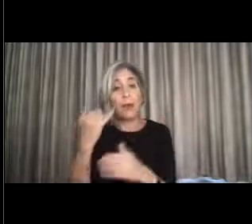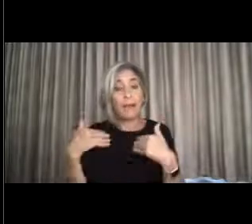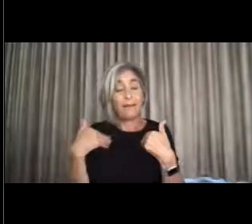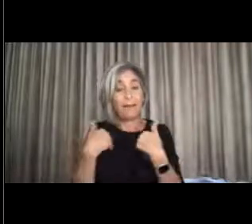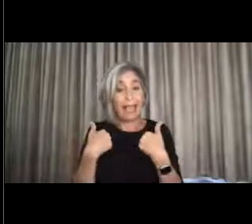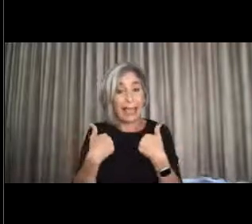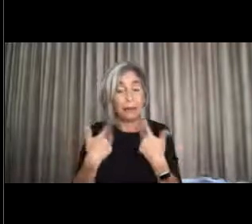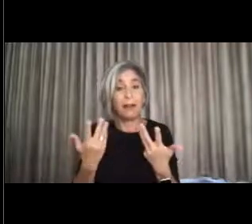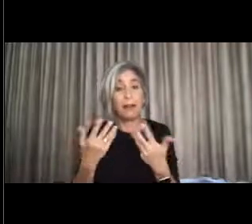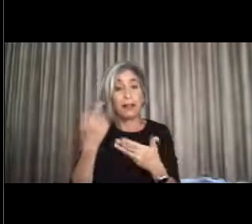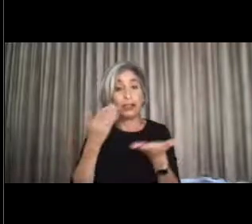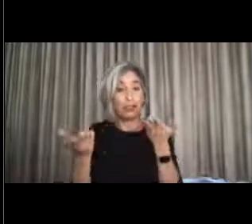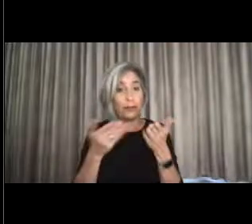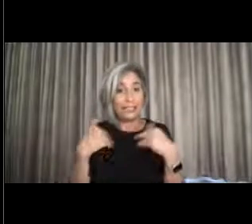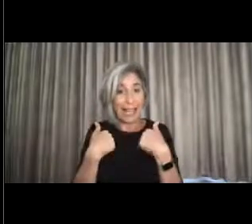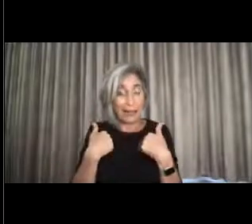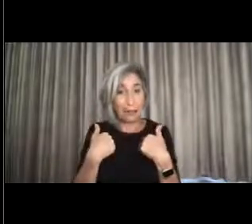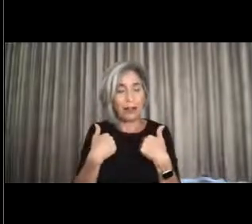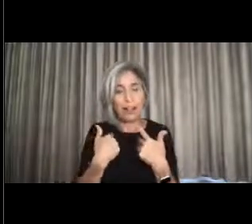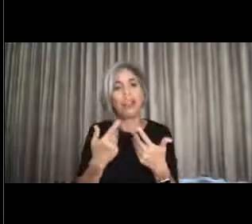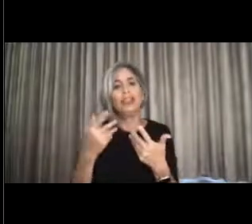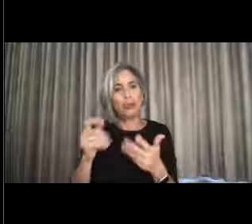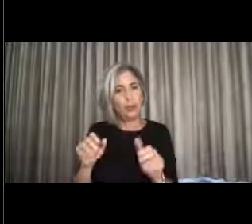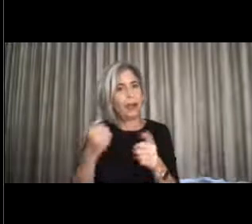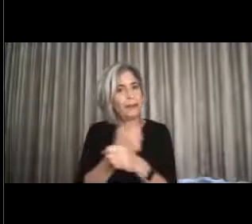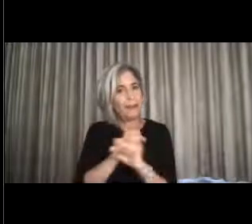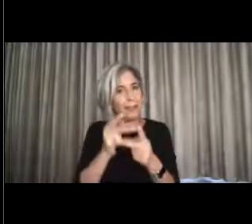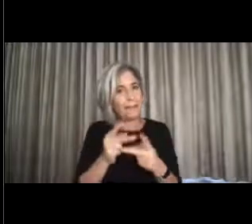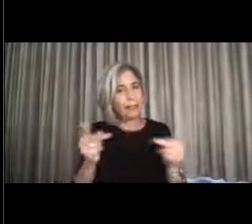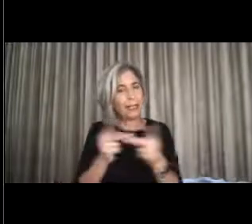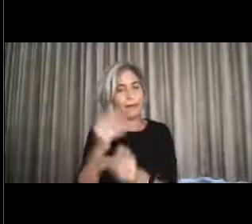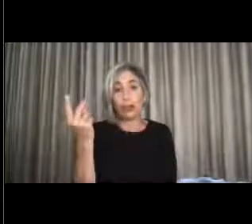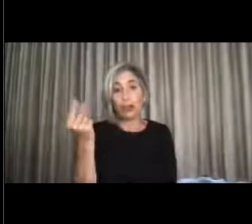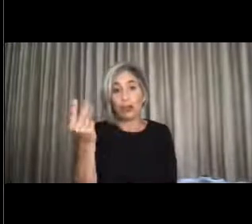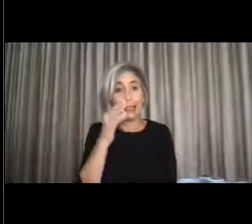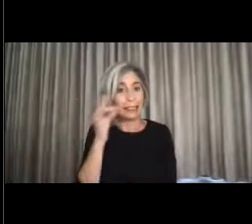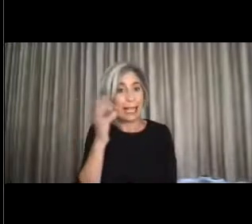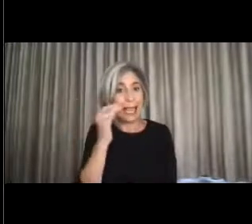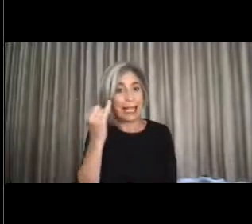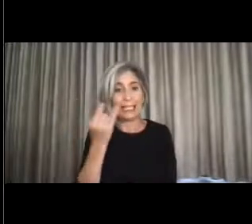advance and make sure that you have a safe place for your puppies and kitties to stay in the event of a disaster.